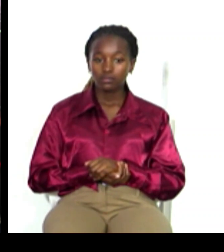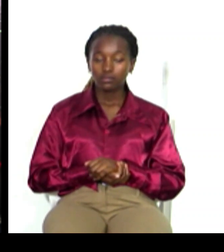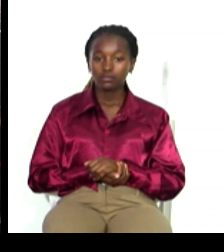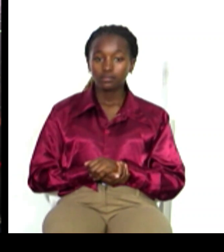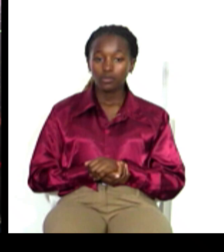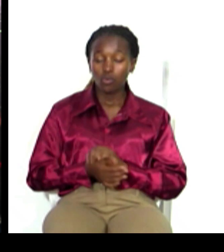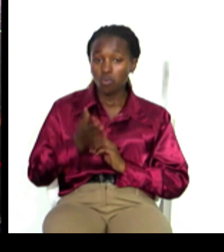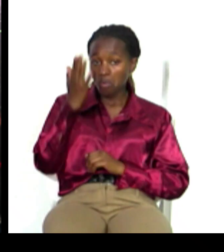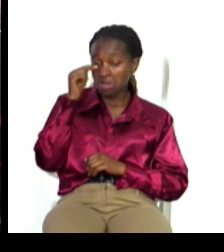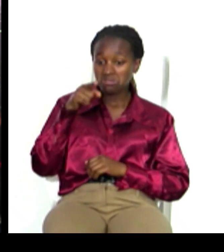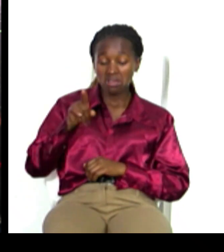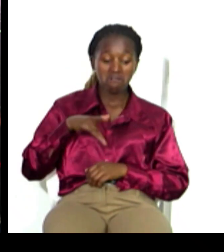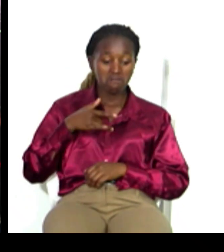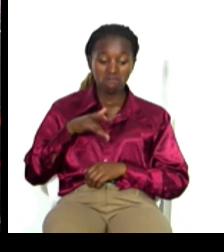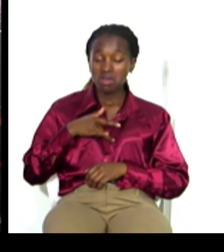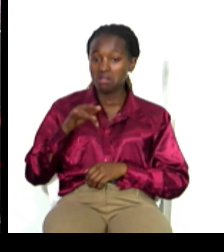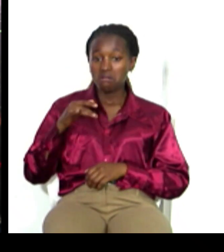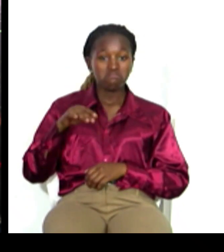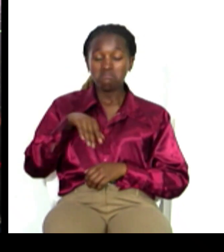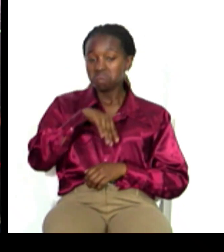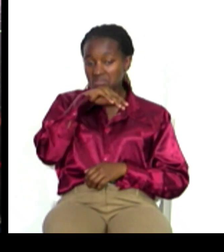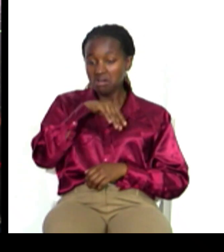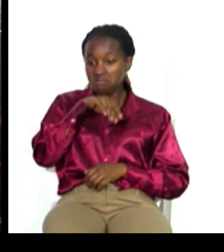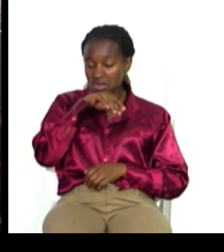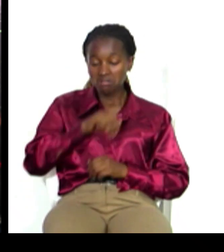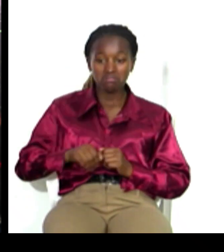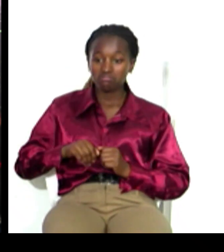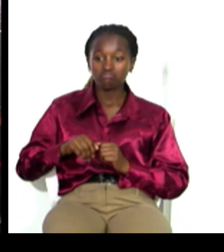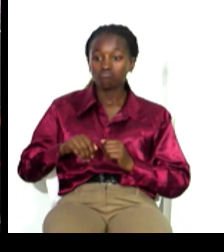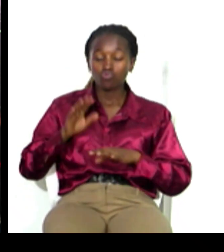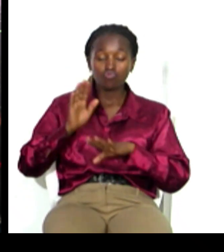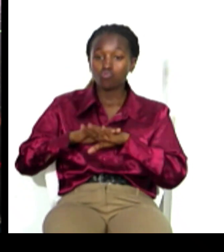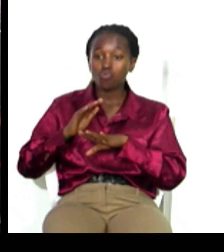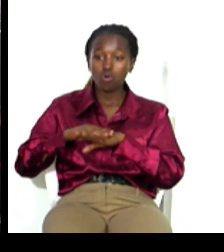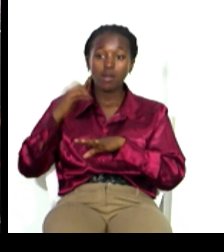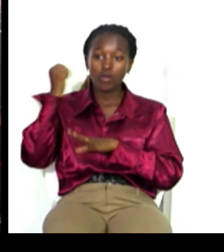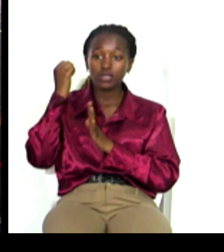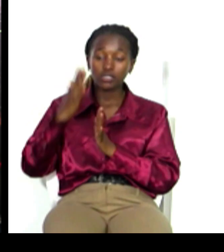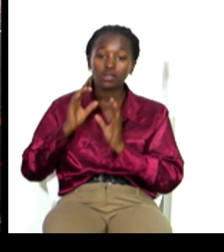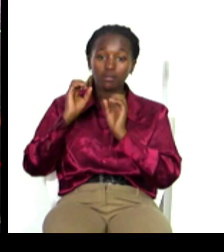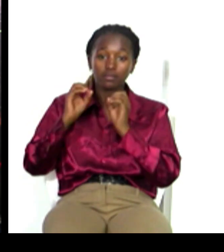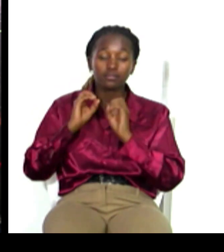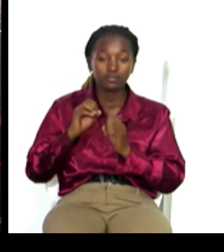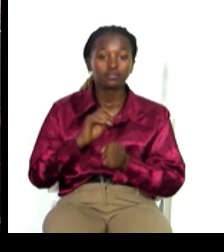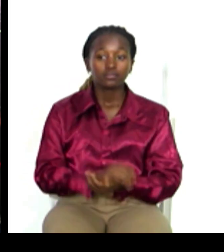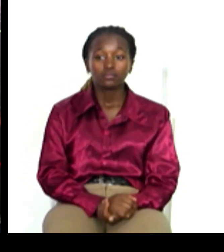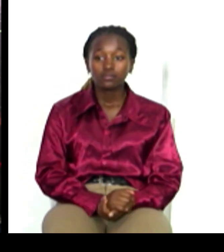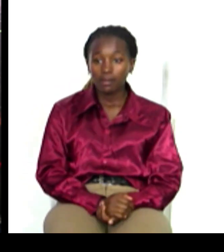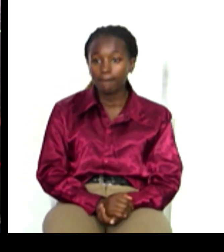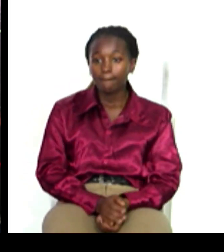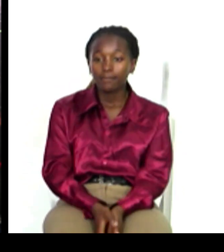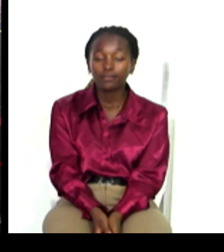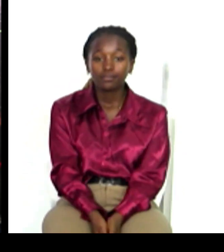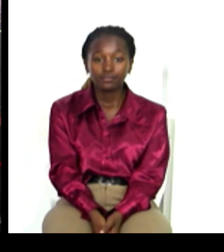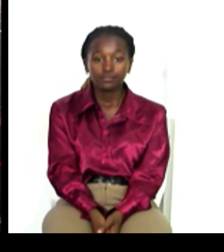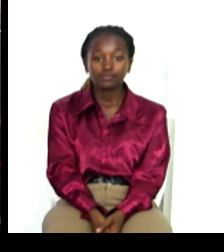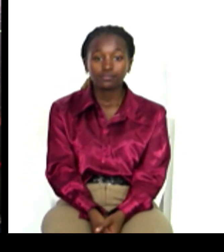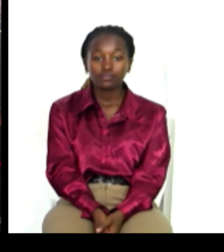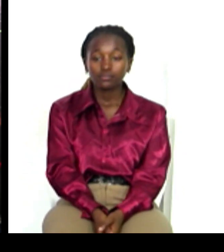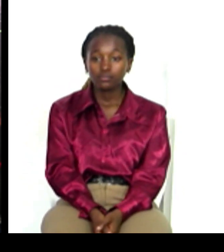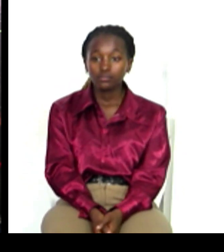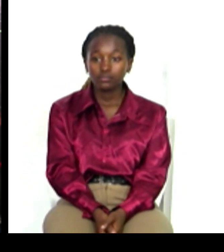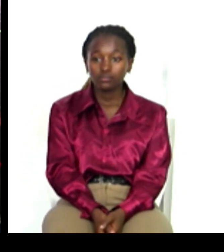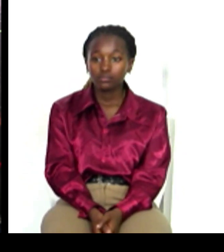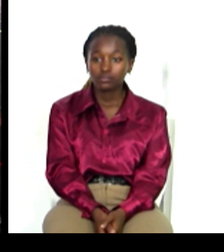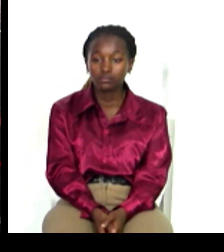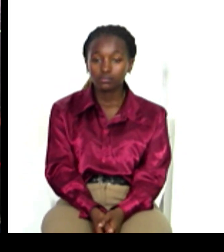Pan-Africanist. Wow. Okay. Something that shocked Okay. everyone. But they are not going to vote. But he said that he is not going to vote for Raila. But he